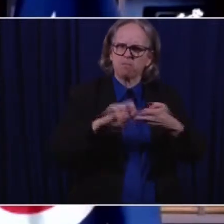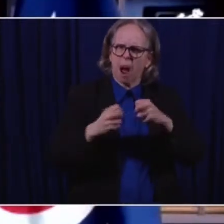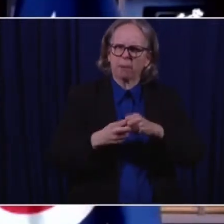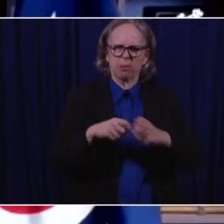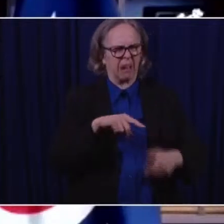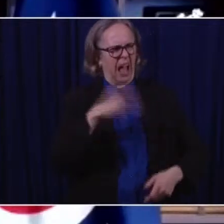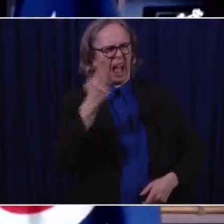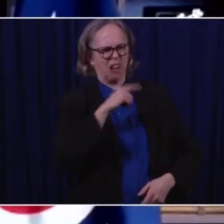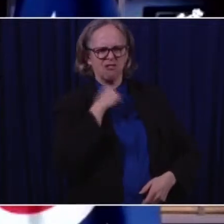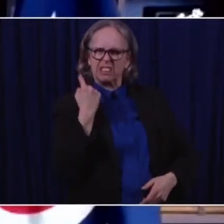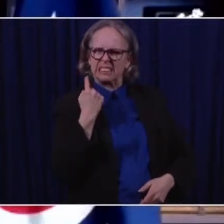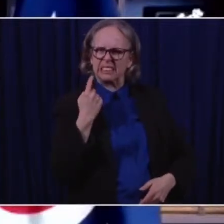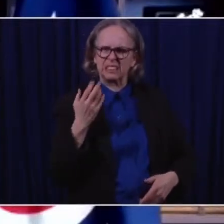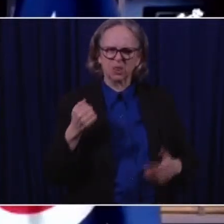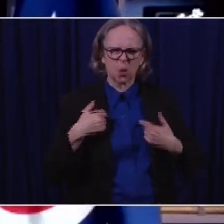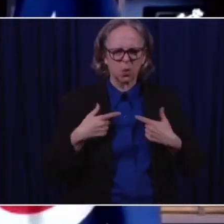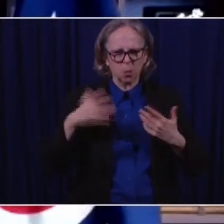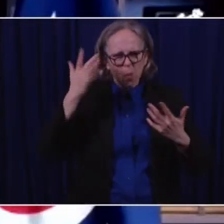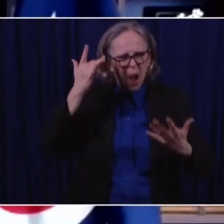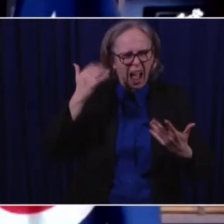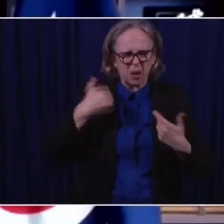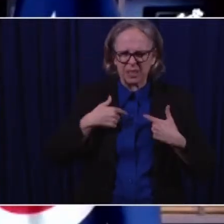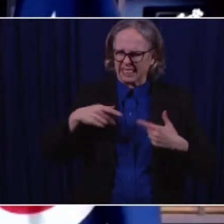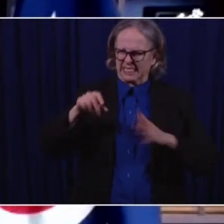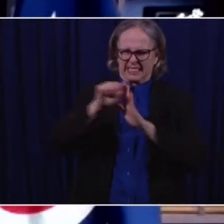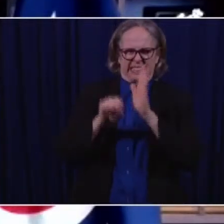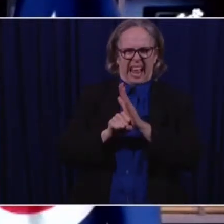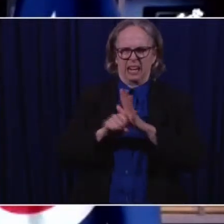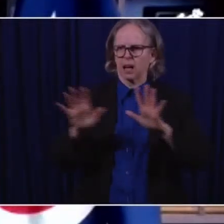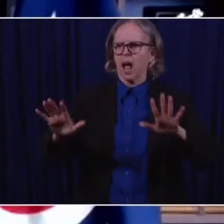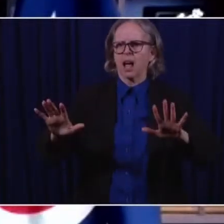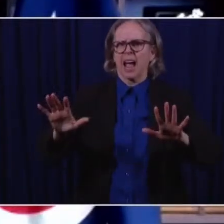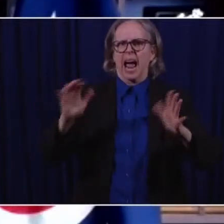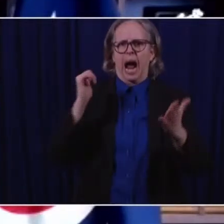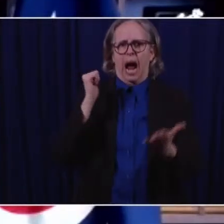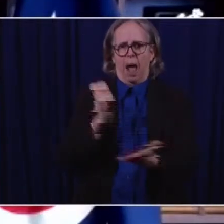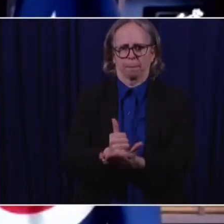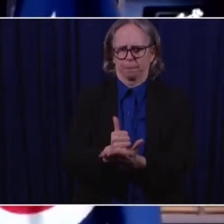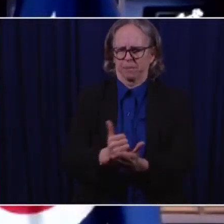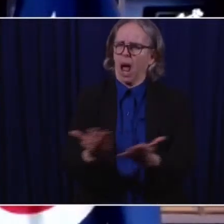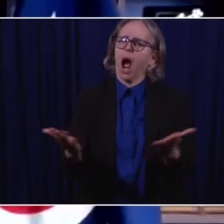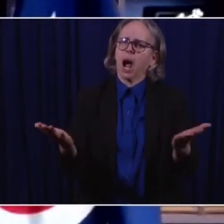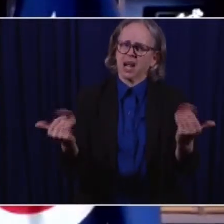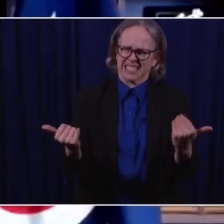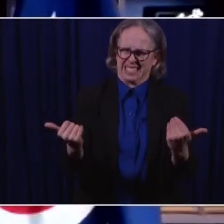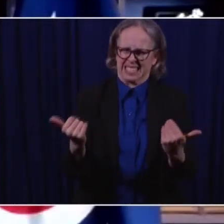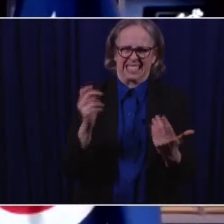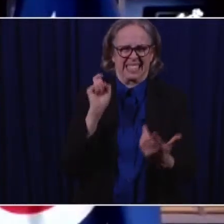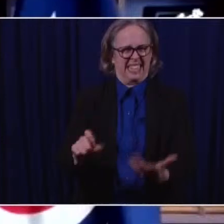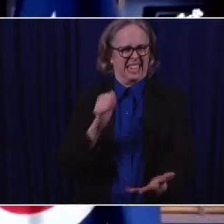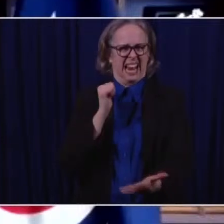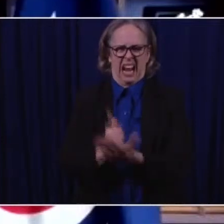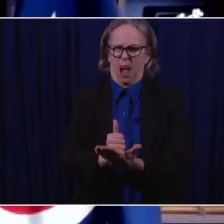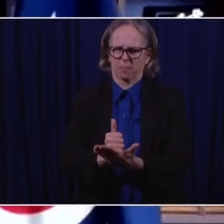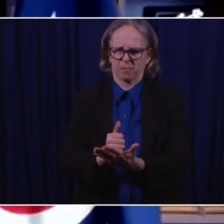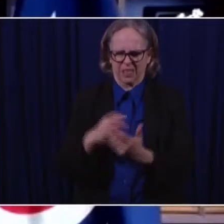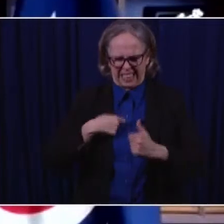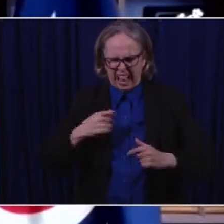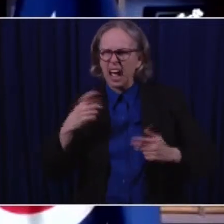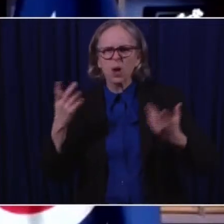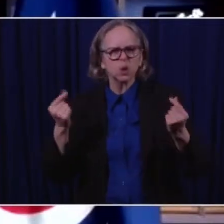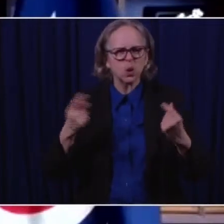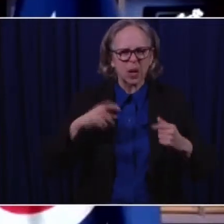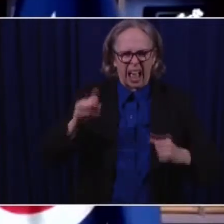to try to sort through these manually, using technology to sort through them as quickly as they can to serve both